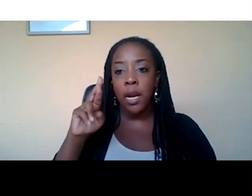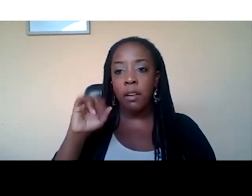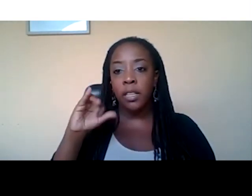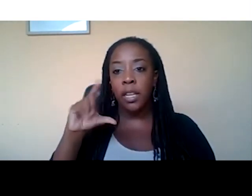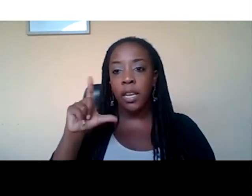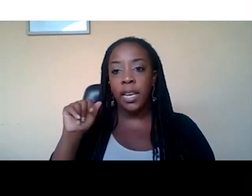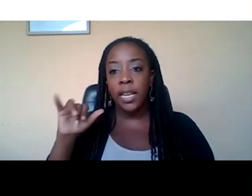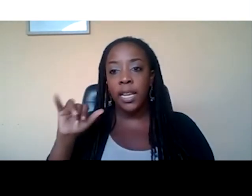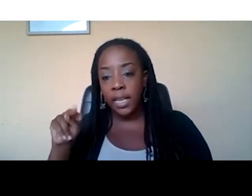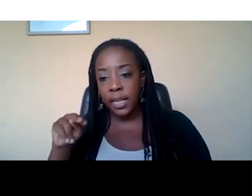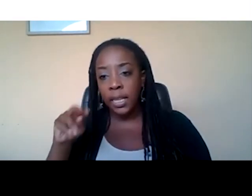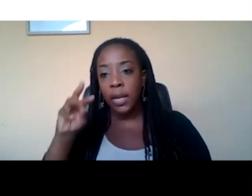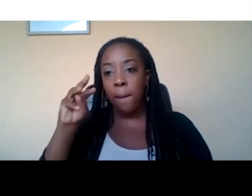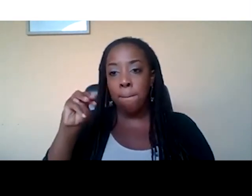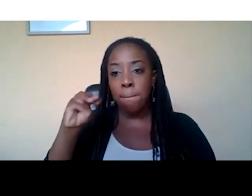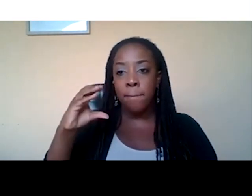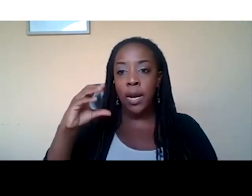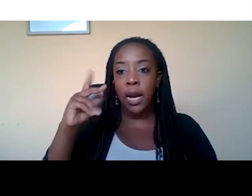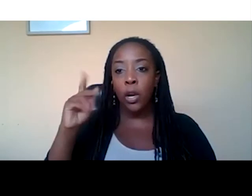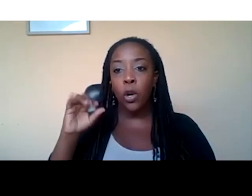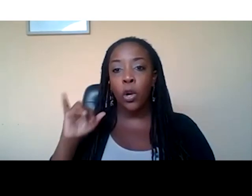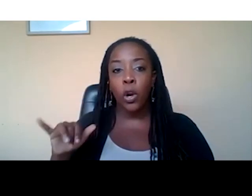Okay.